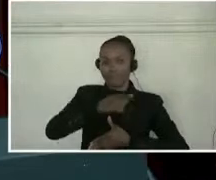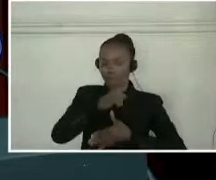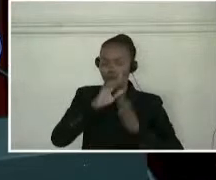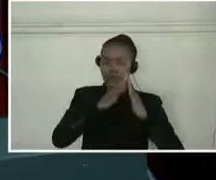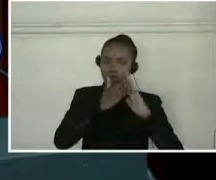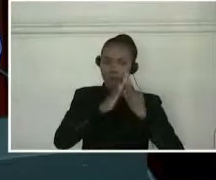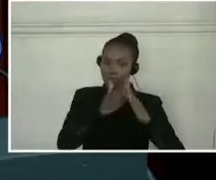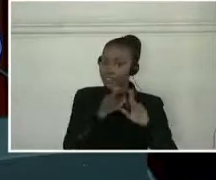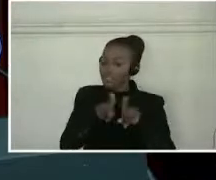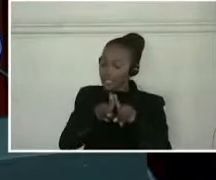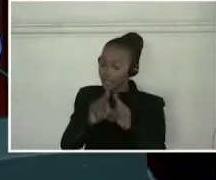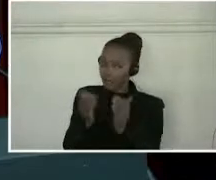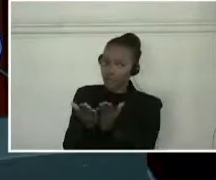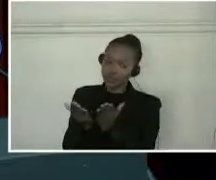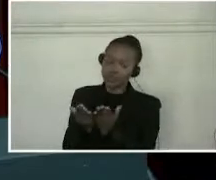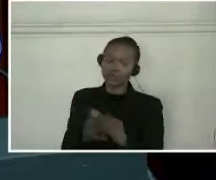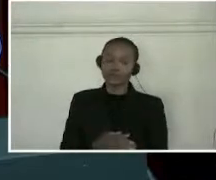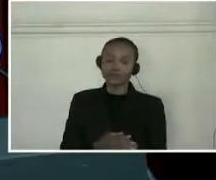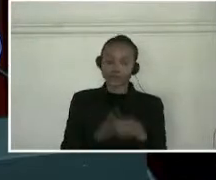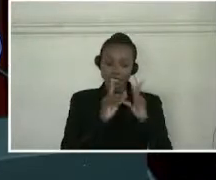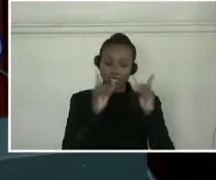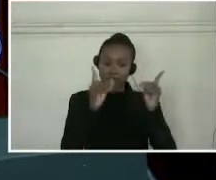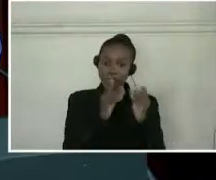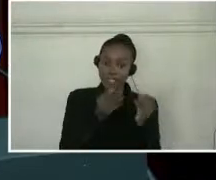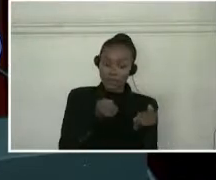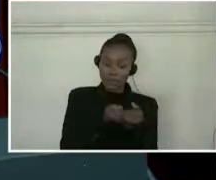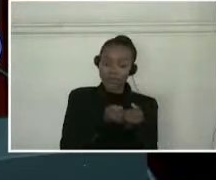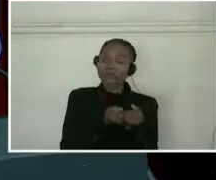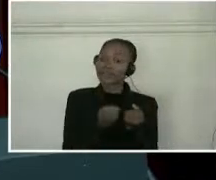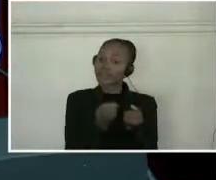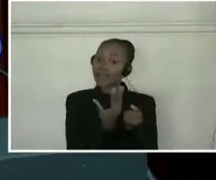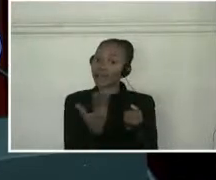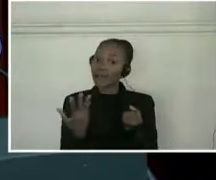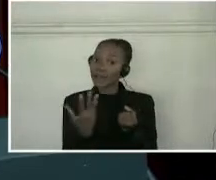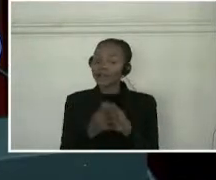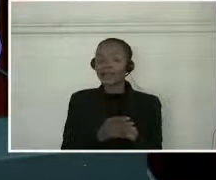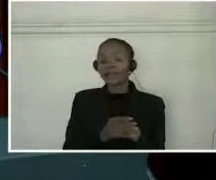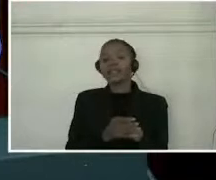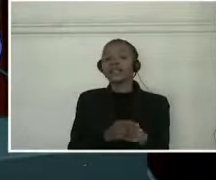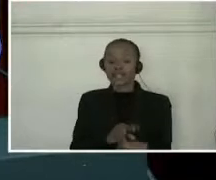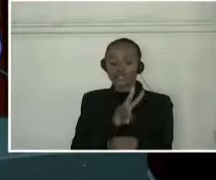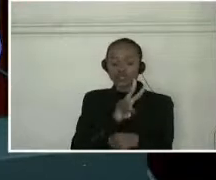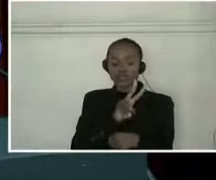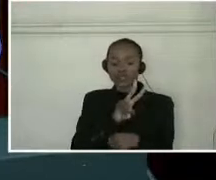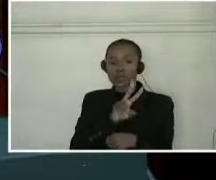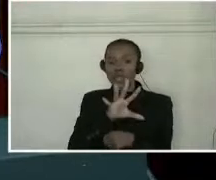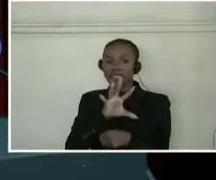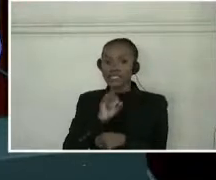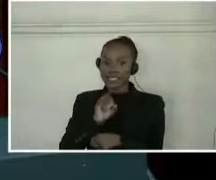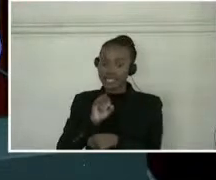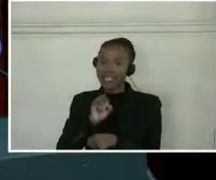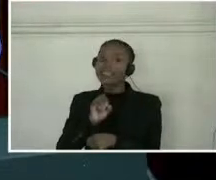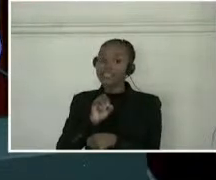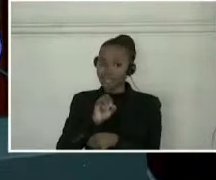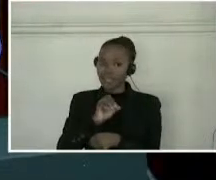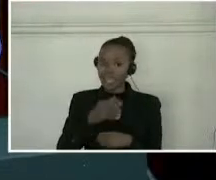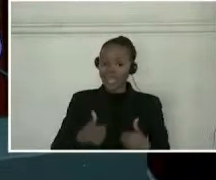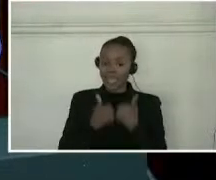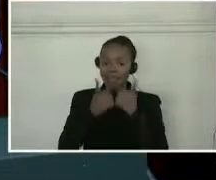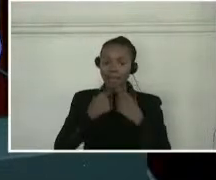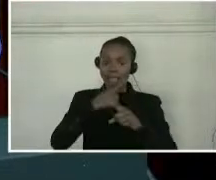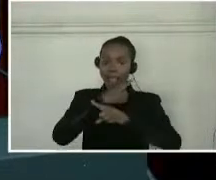schools the department will support 280 indigenous game club with technically an